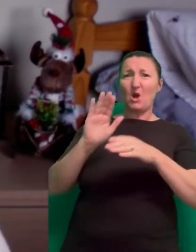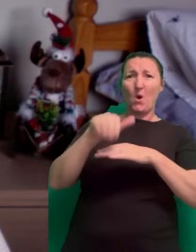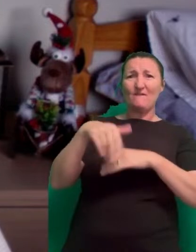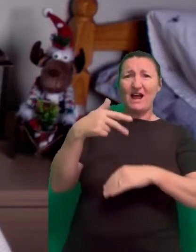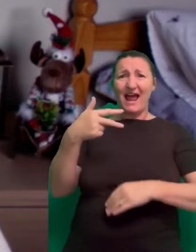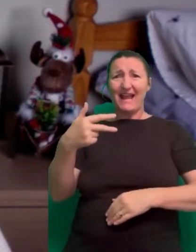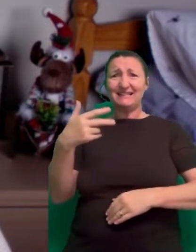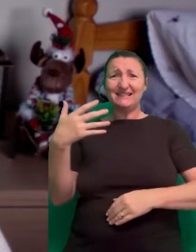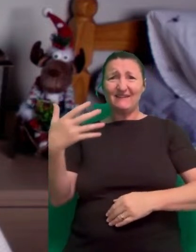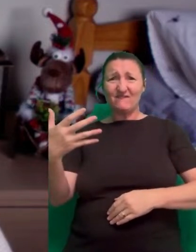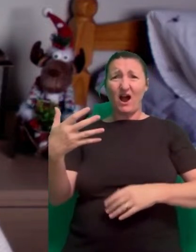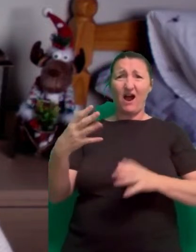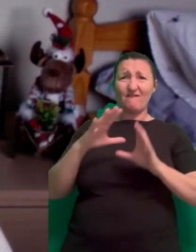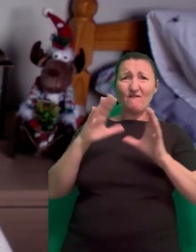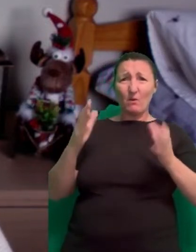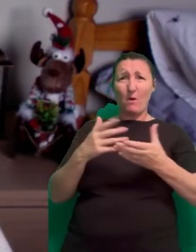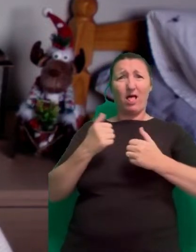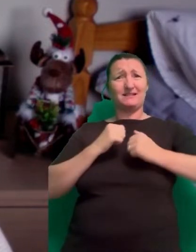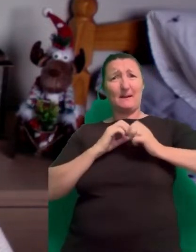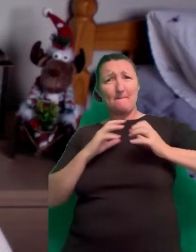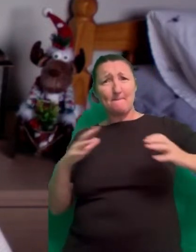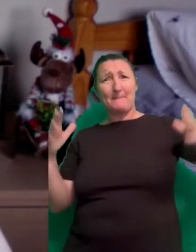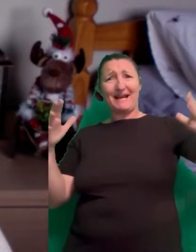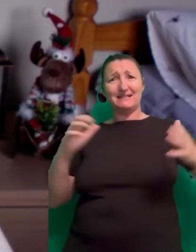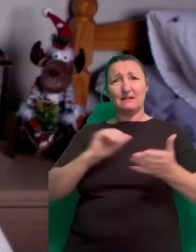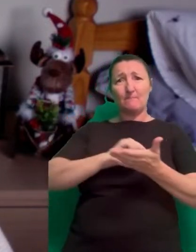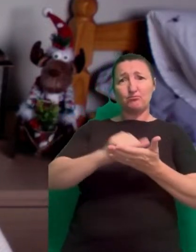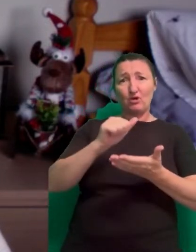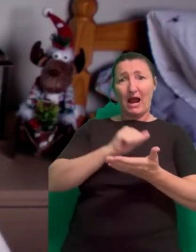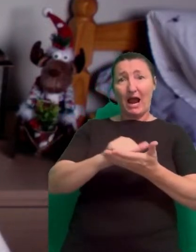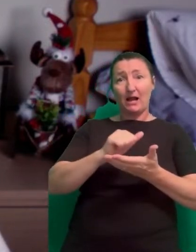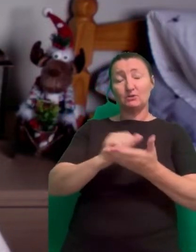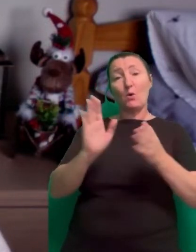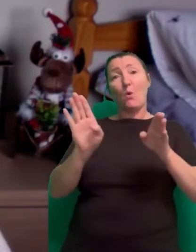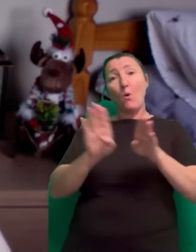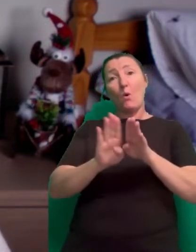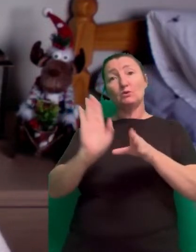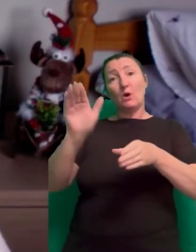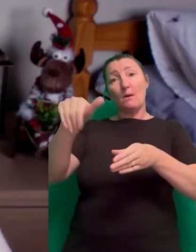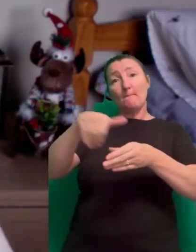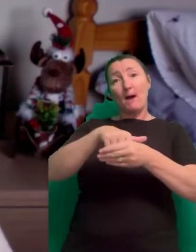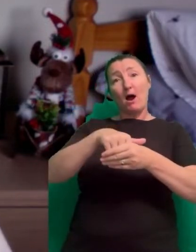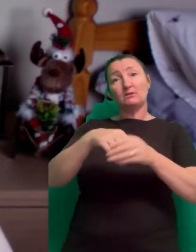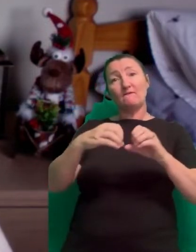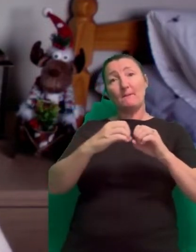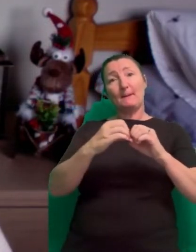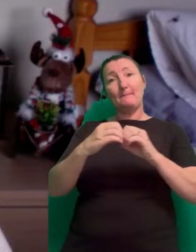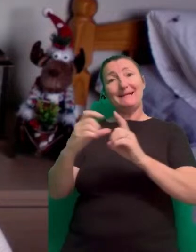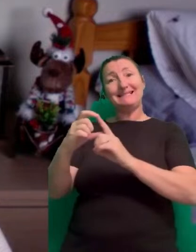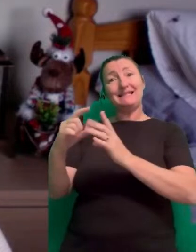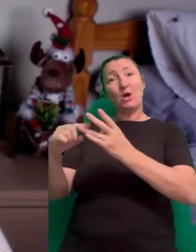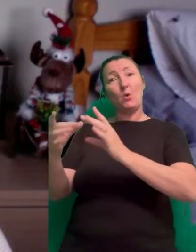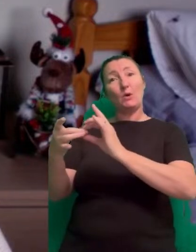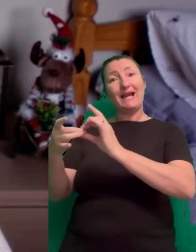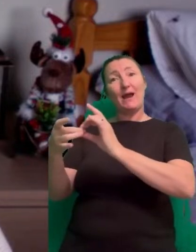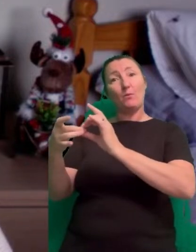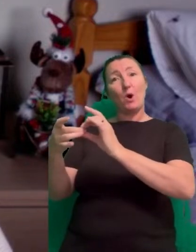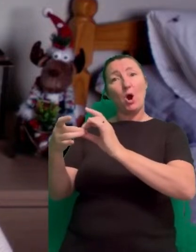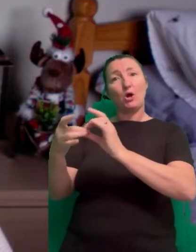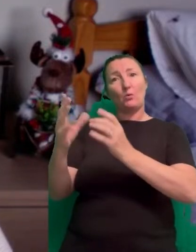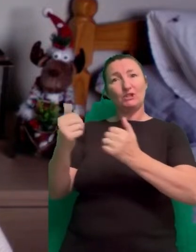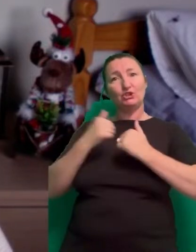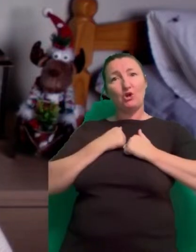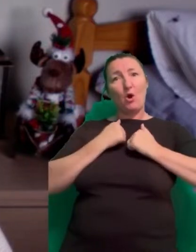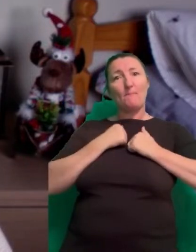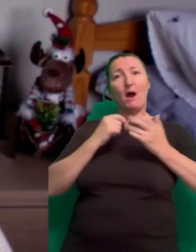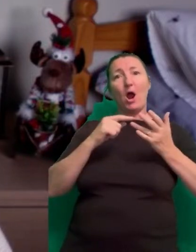with over 85 of some of the world's biggest brands. They are also part of the BBDO